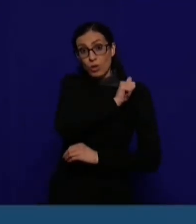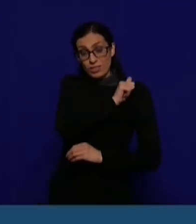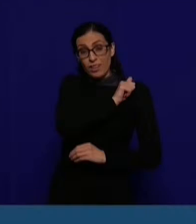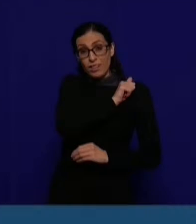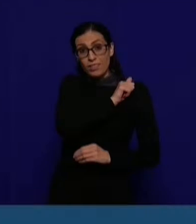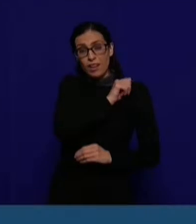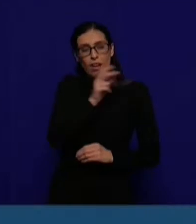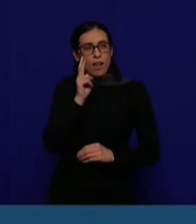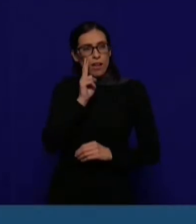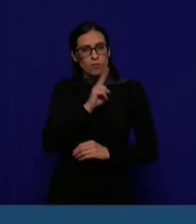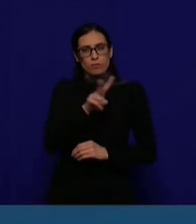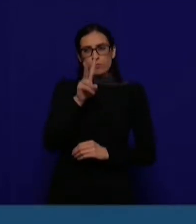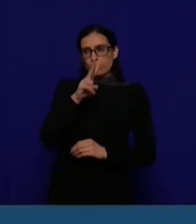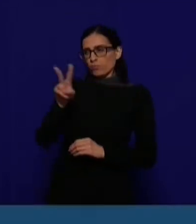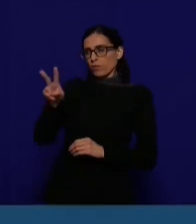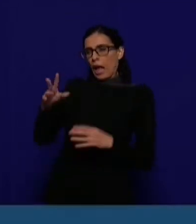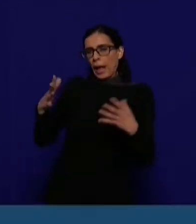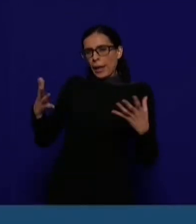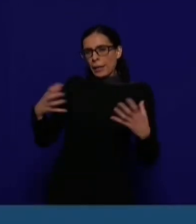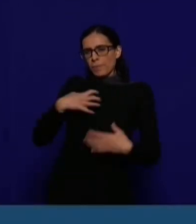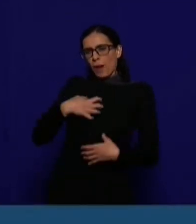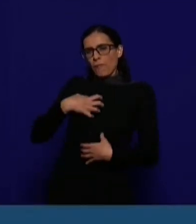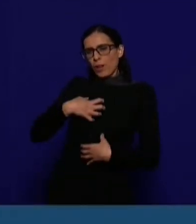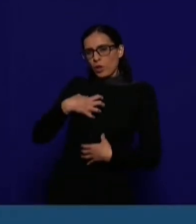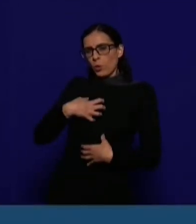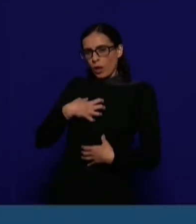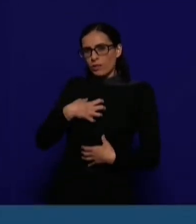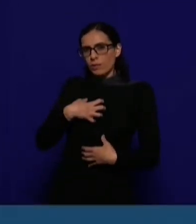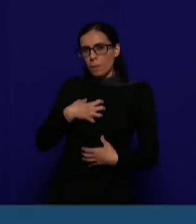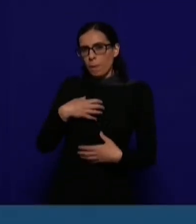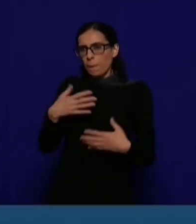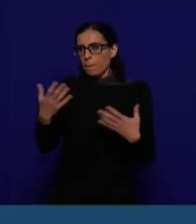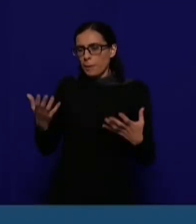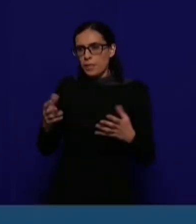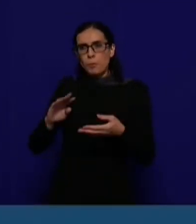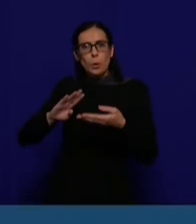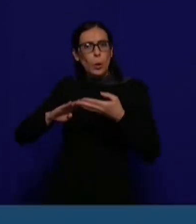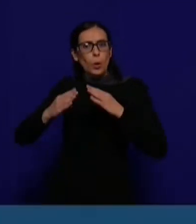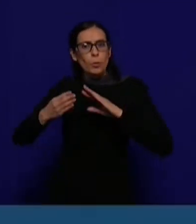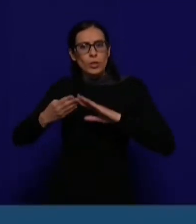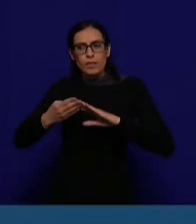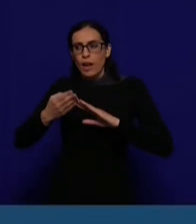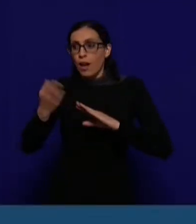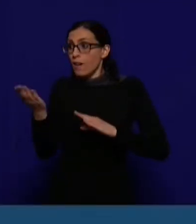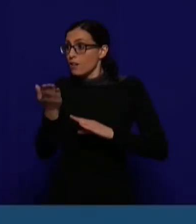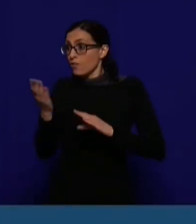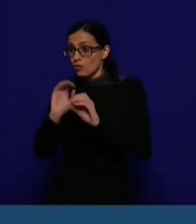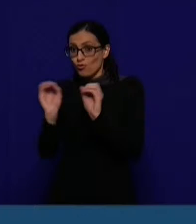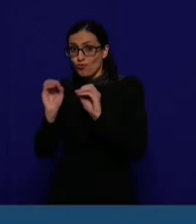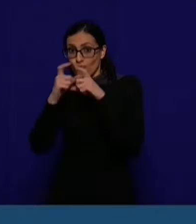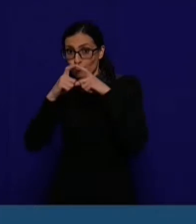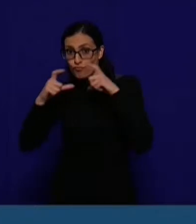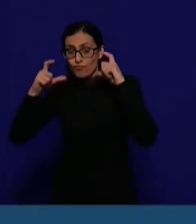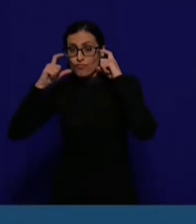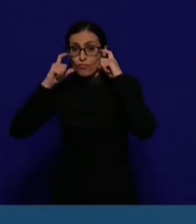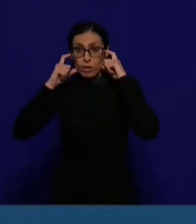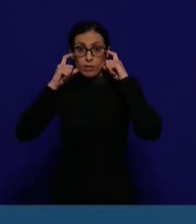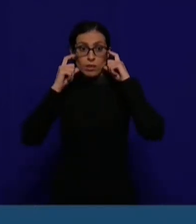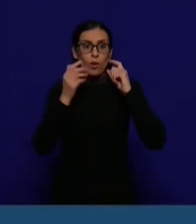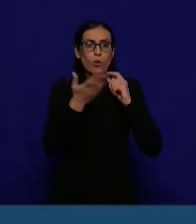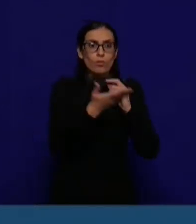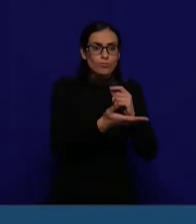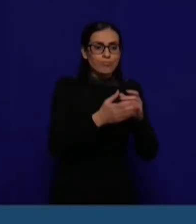qegħdin iħarsu l-impatt tal-pandemija fejn għandek komunitajiet ma jkunux qegħdin isegwu l-użu tal-maskri u fejn